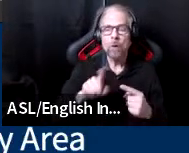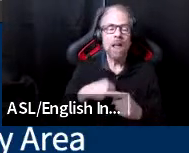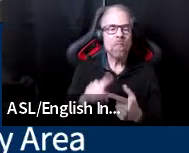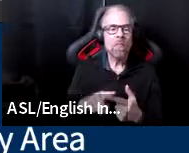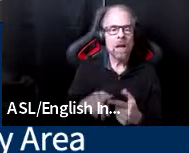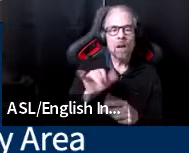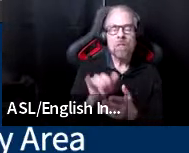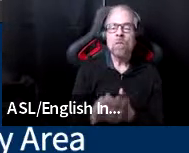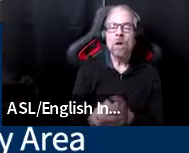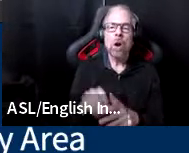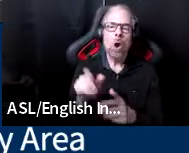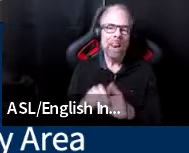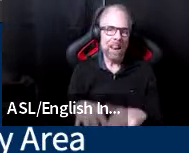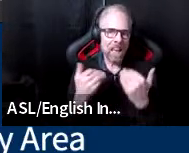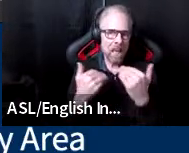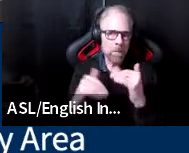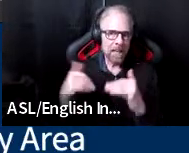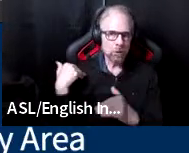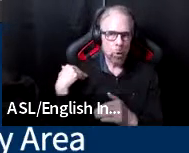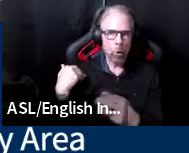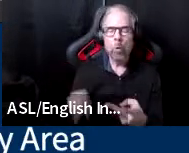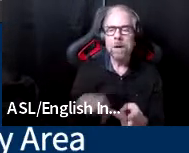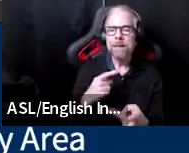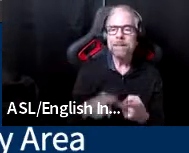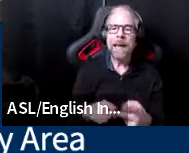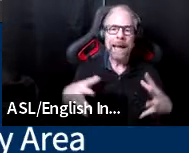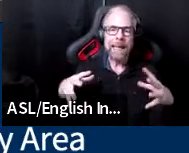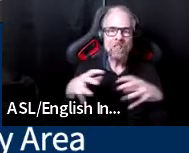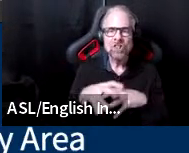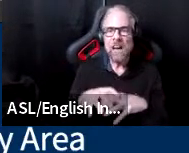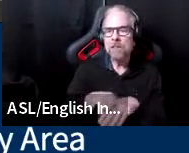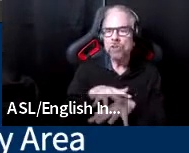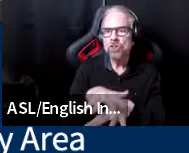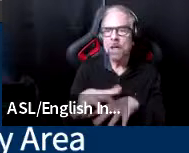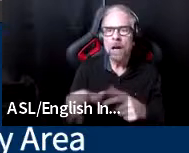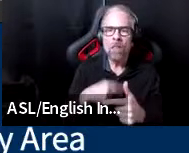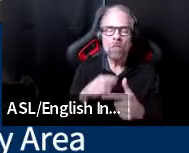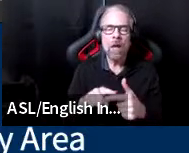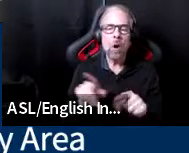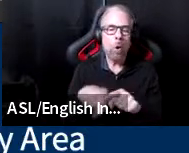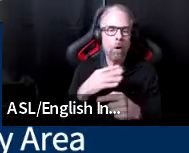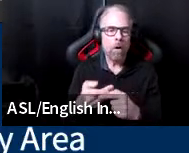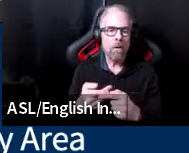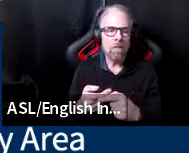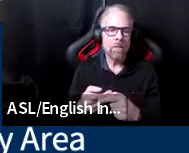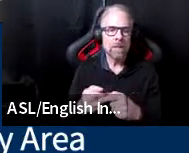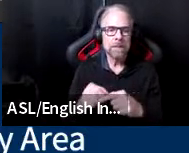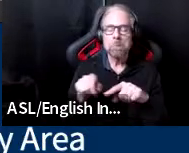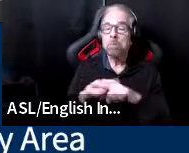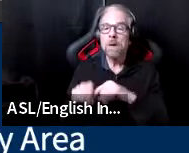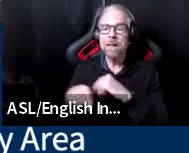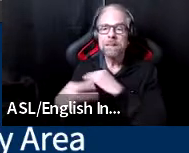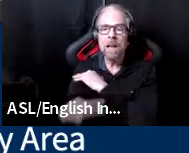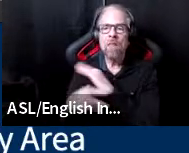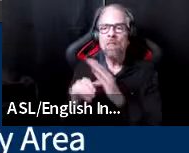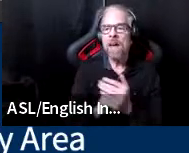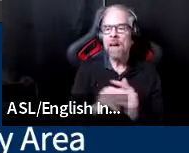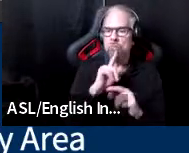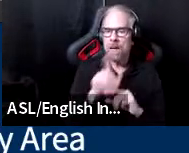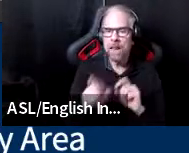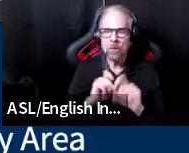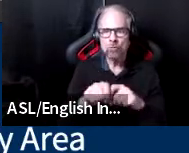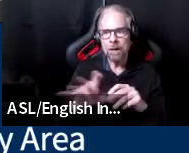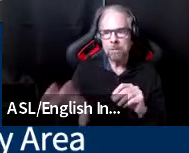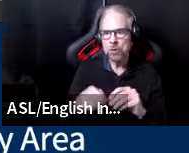the limited shoulders, the congestion, and the bridge lifts all kind of contribute to those high number of crashes that we have in our program